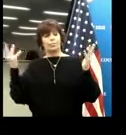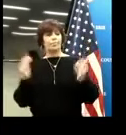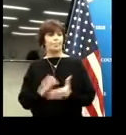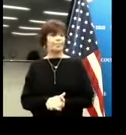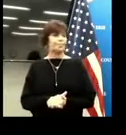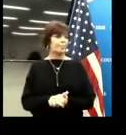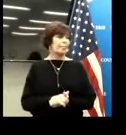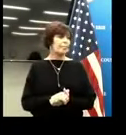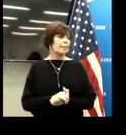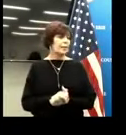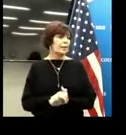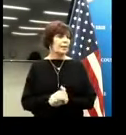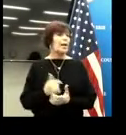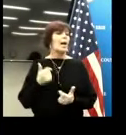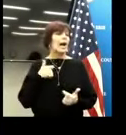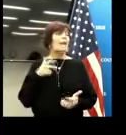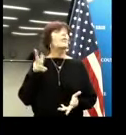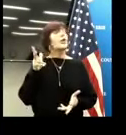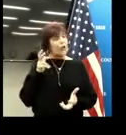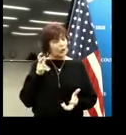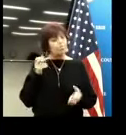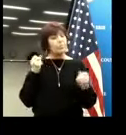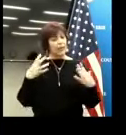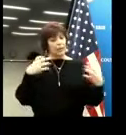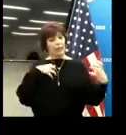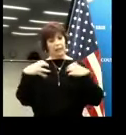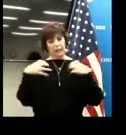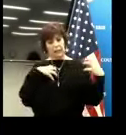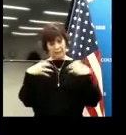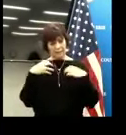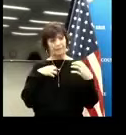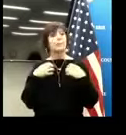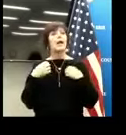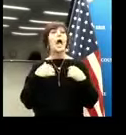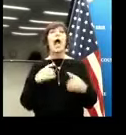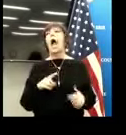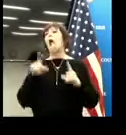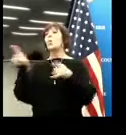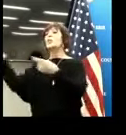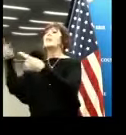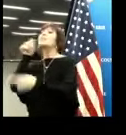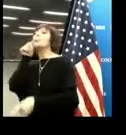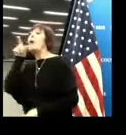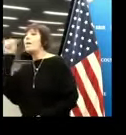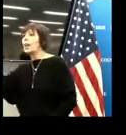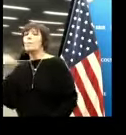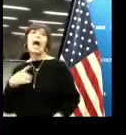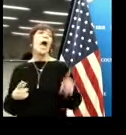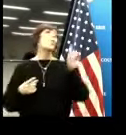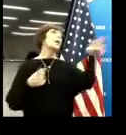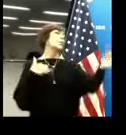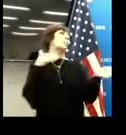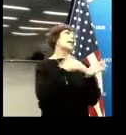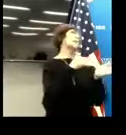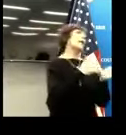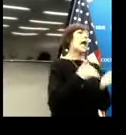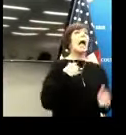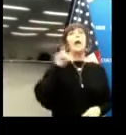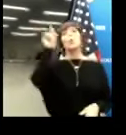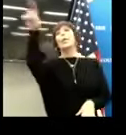negative results. I have heard plenty of complaints about, I went to this private lab, I went to my doctor's